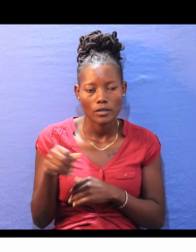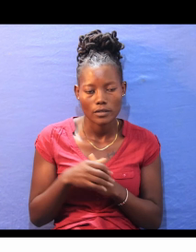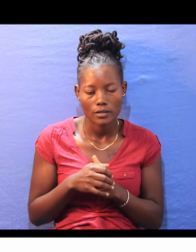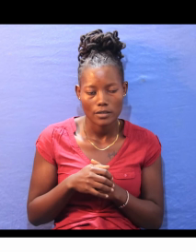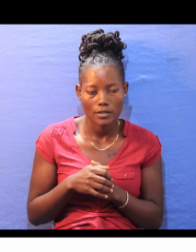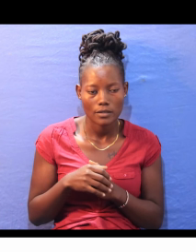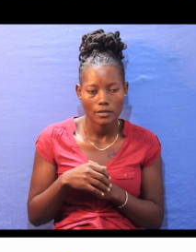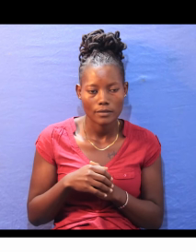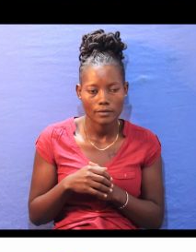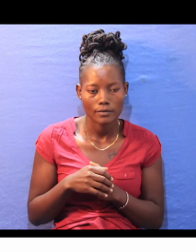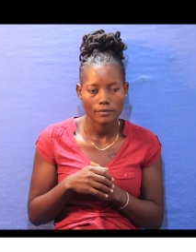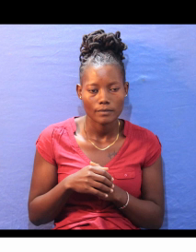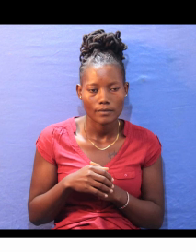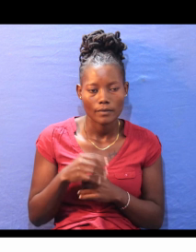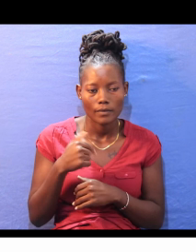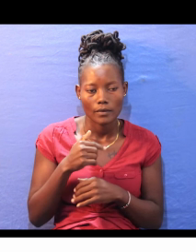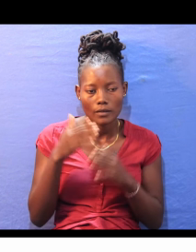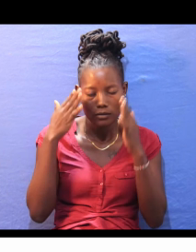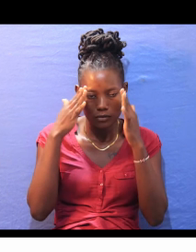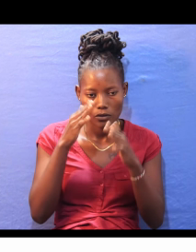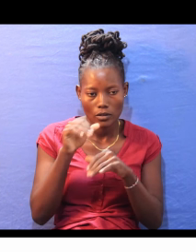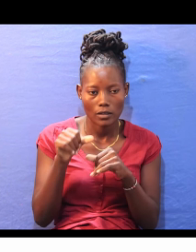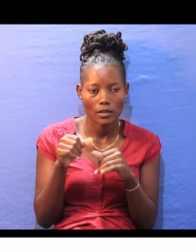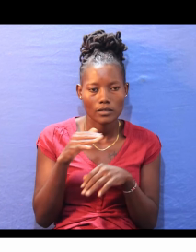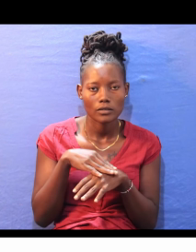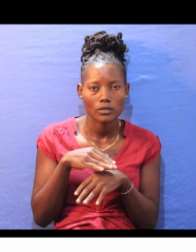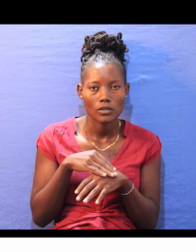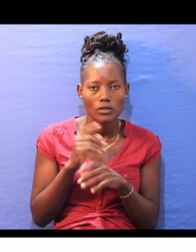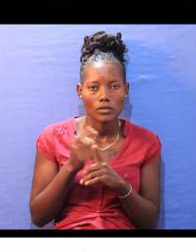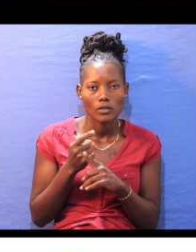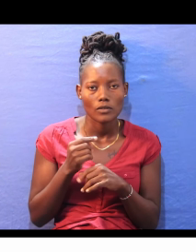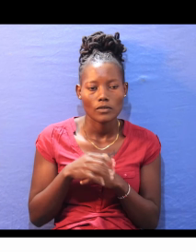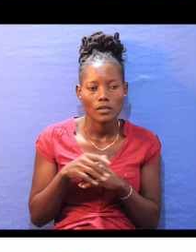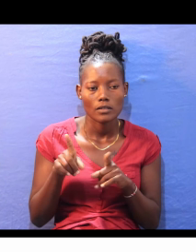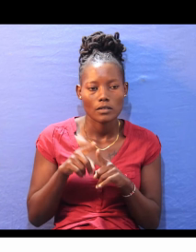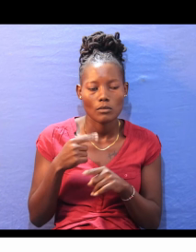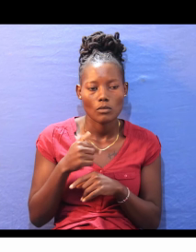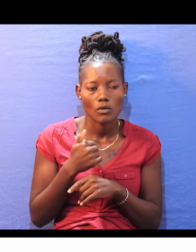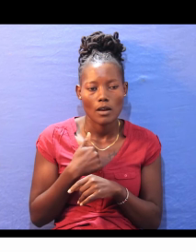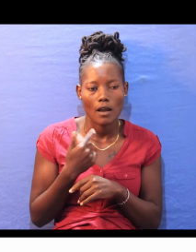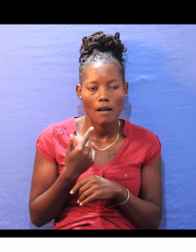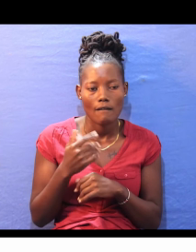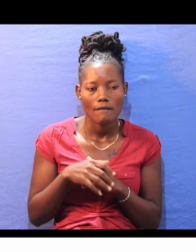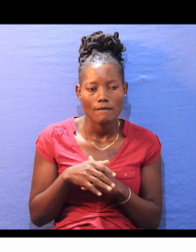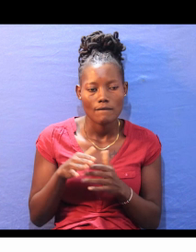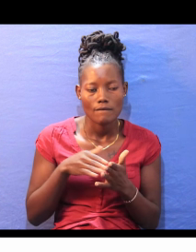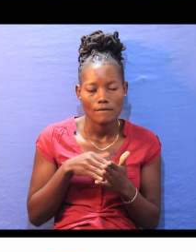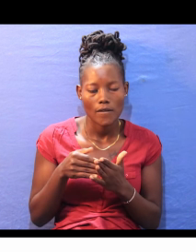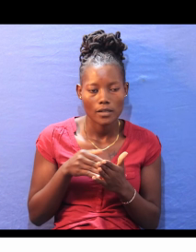And these are the qualities we want to focus on. We have the 7 types of strength, but we also have our mobility and our